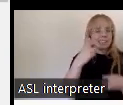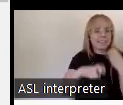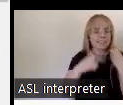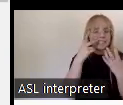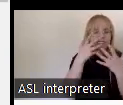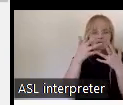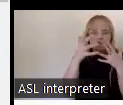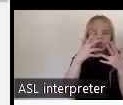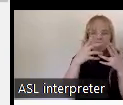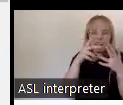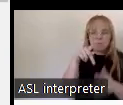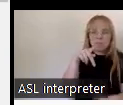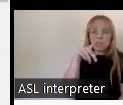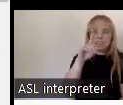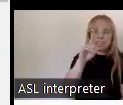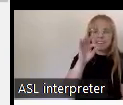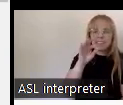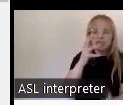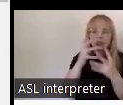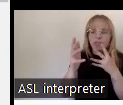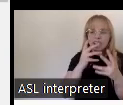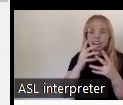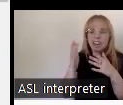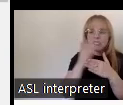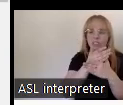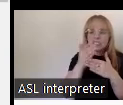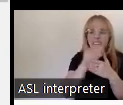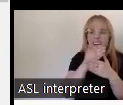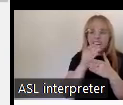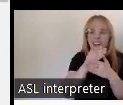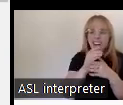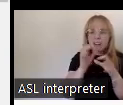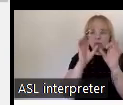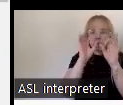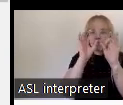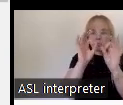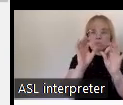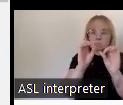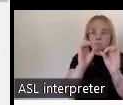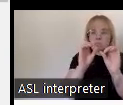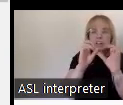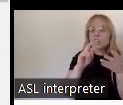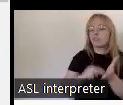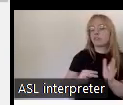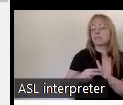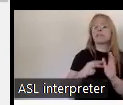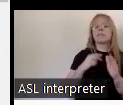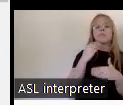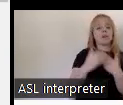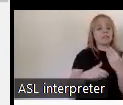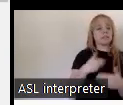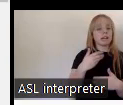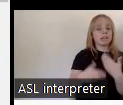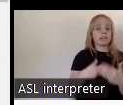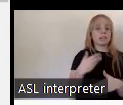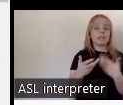grayed out PDF, a grayed out share triangle. And when it's grayed out like that, it just means it's processing. As